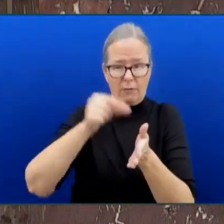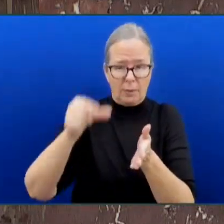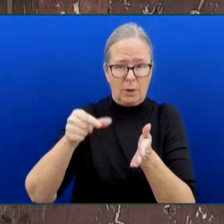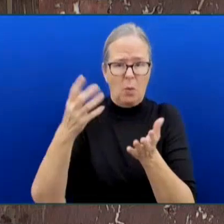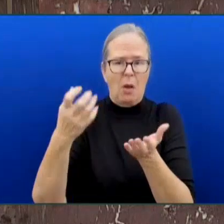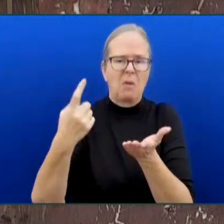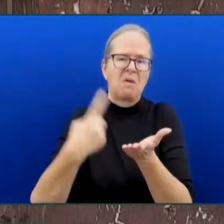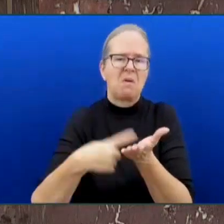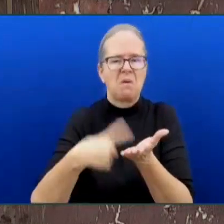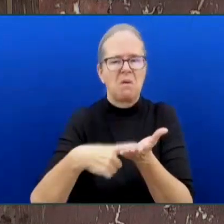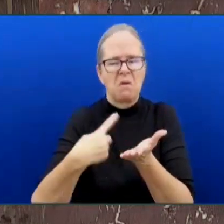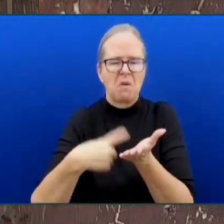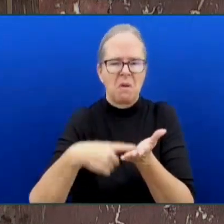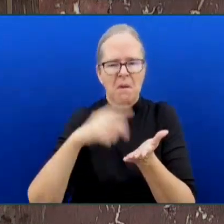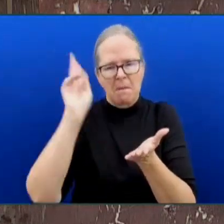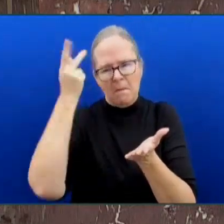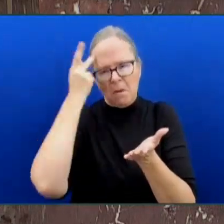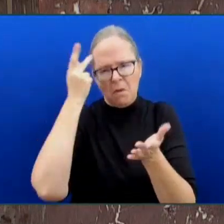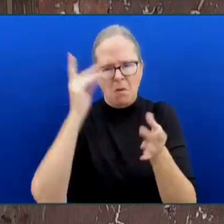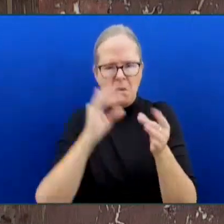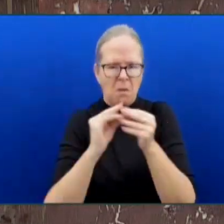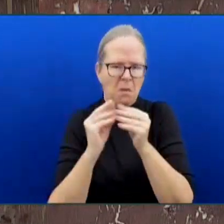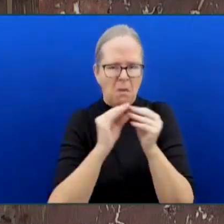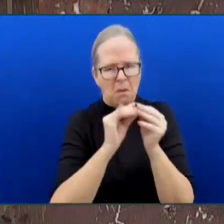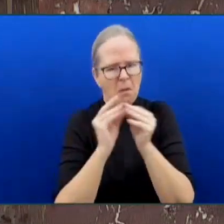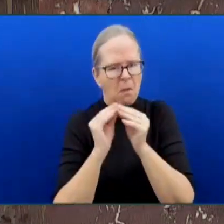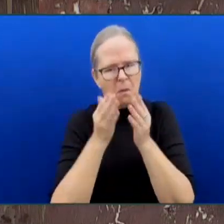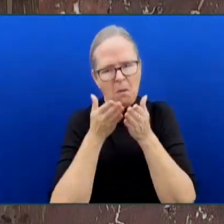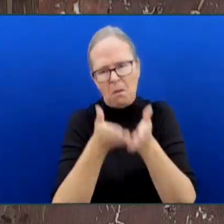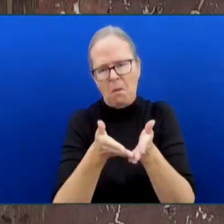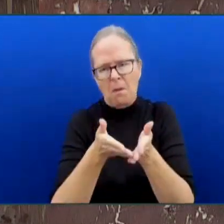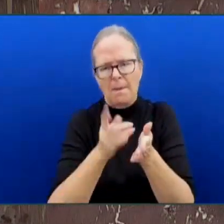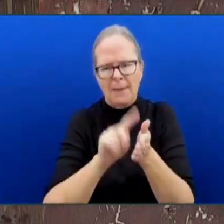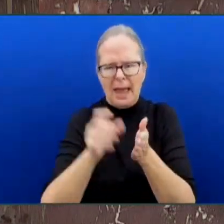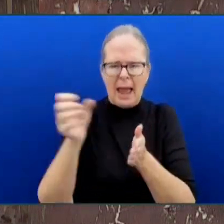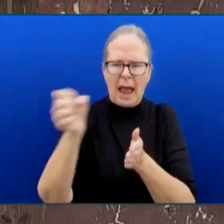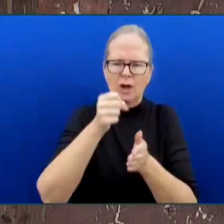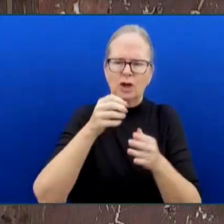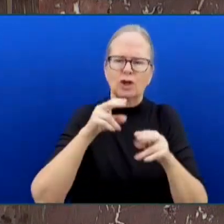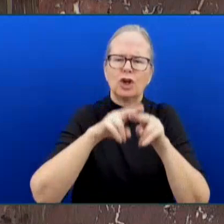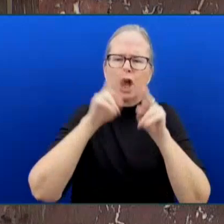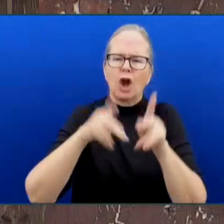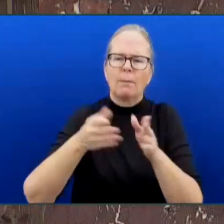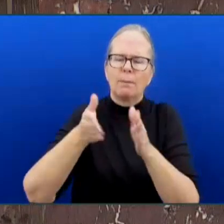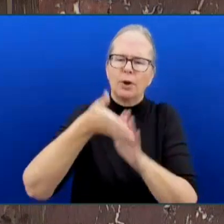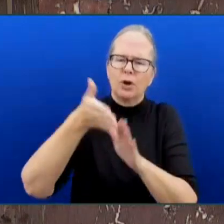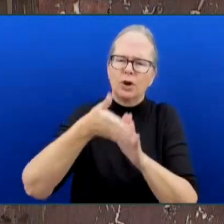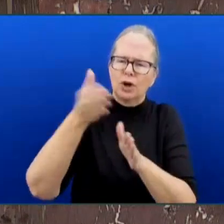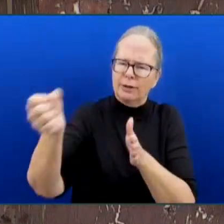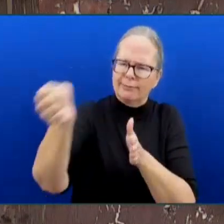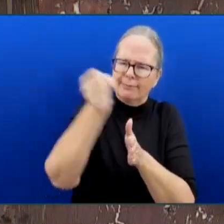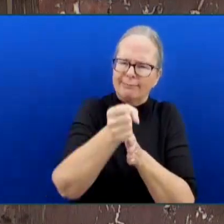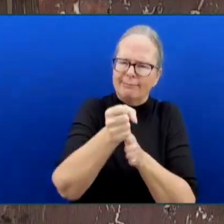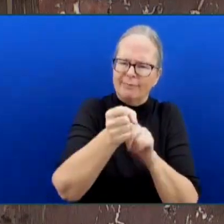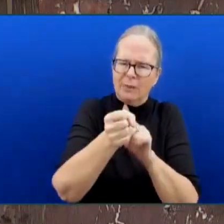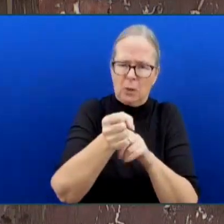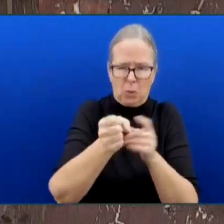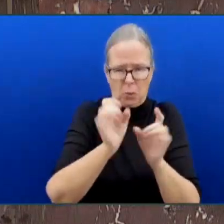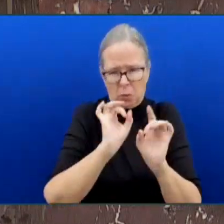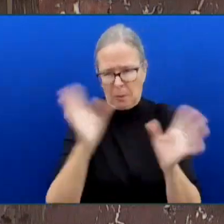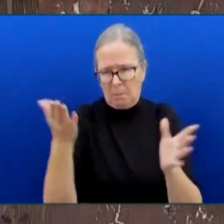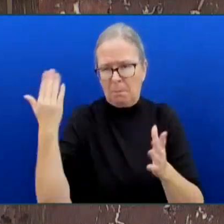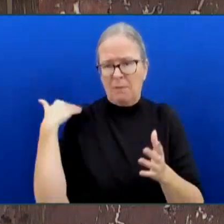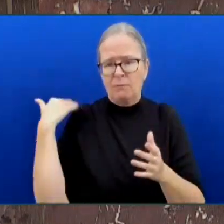installing a chair, Joy McPhail, notorious for her role in the Fast Ferry fiasco. The NDP have handed over multiple